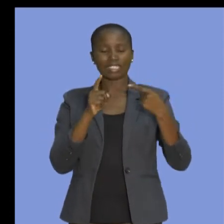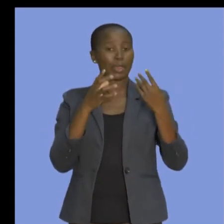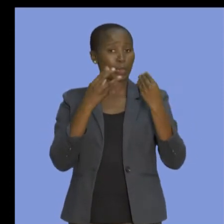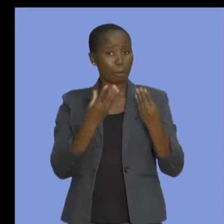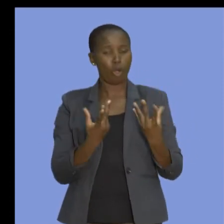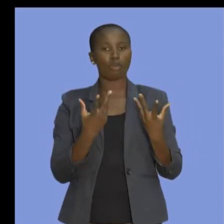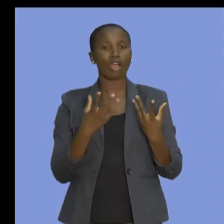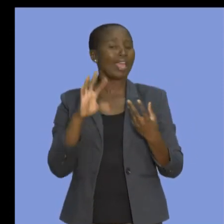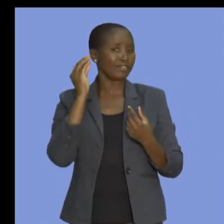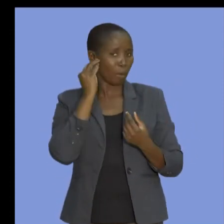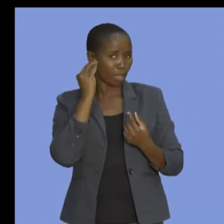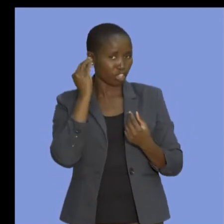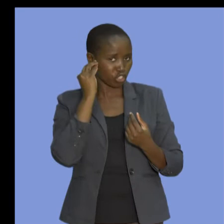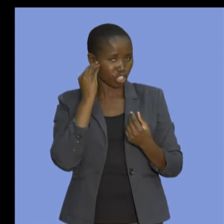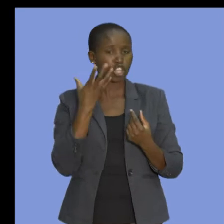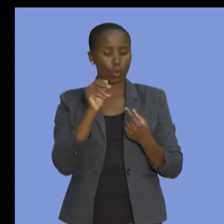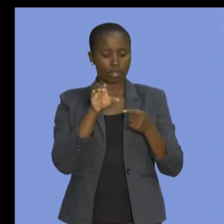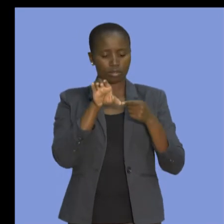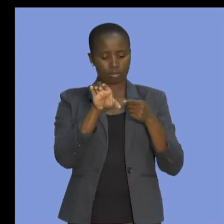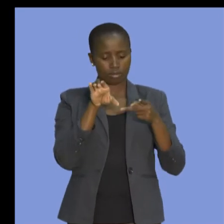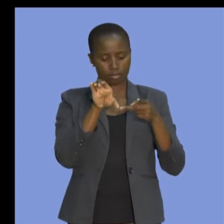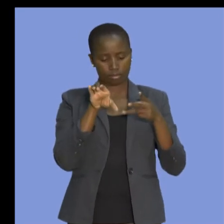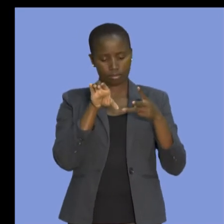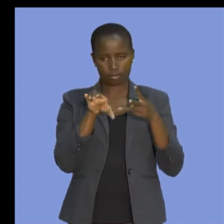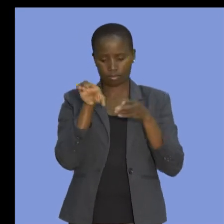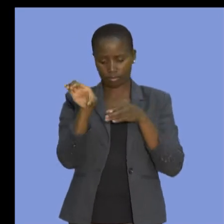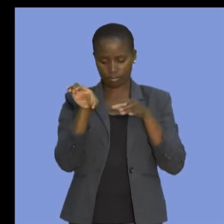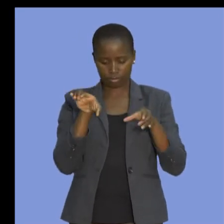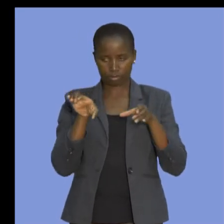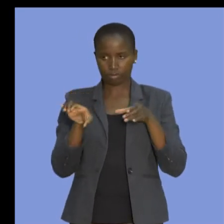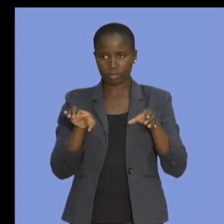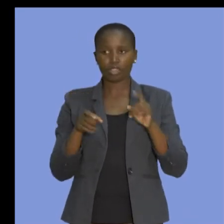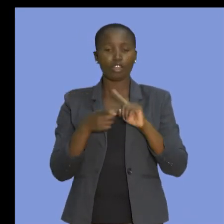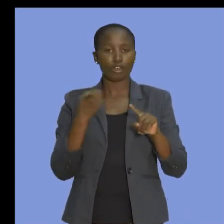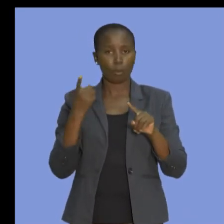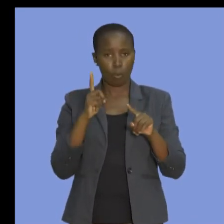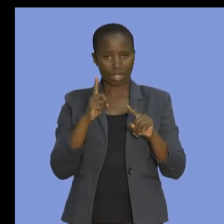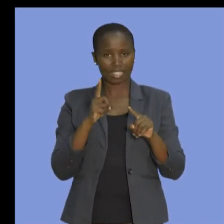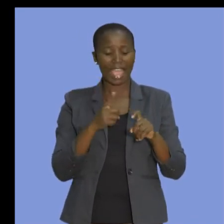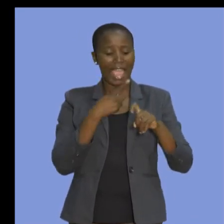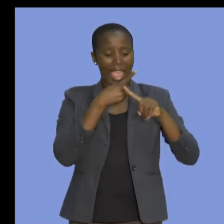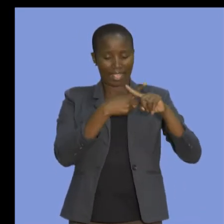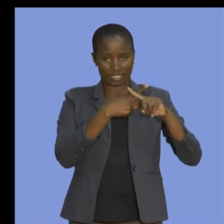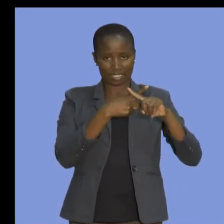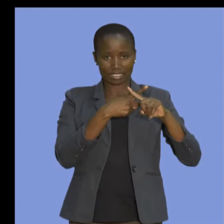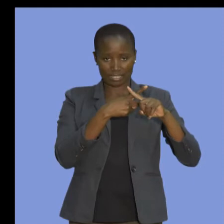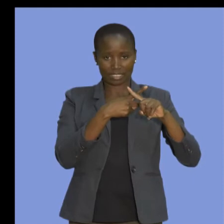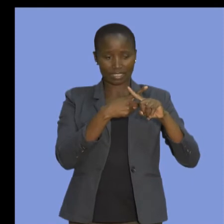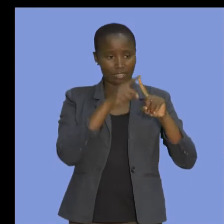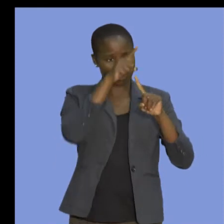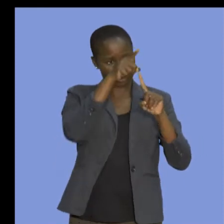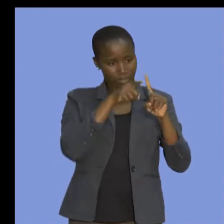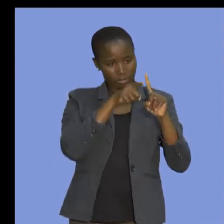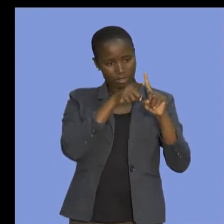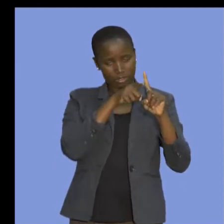are categories along the horizontal axis. Does that make sense? So